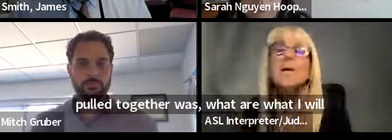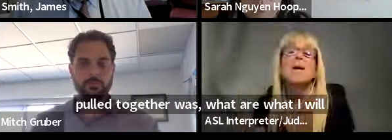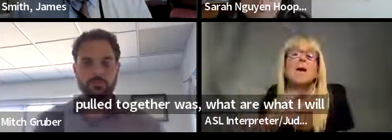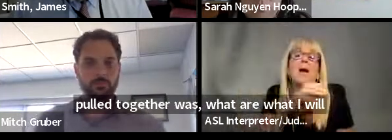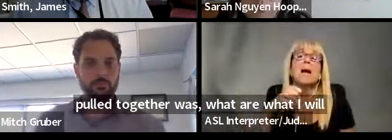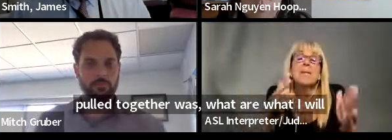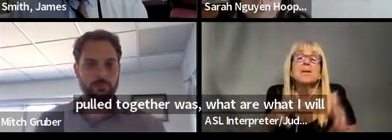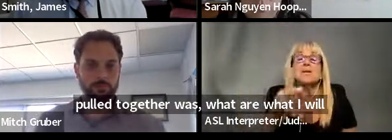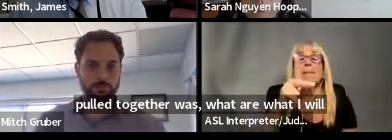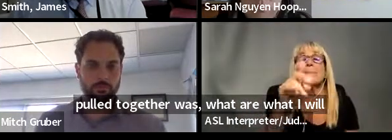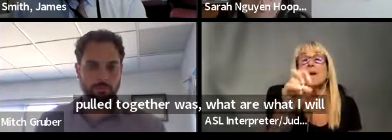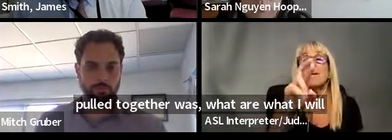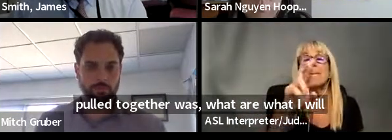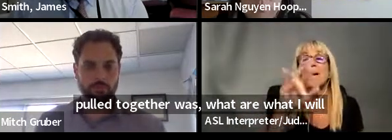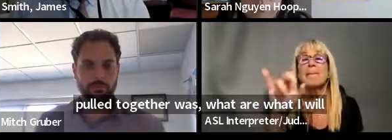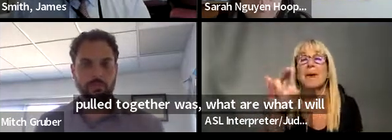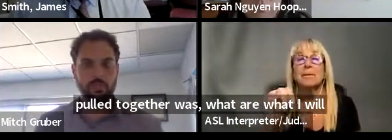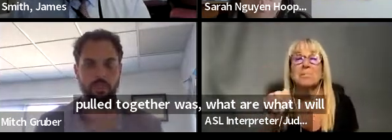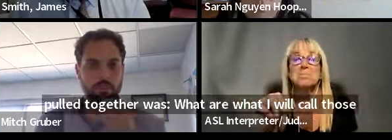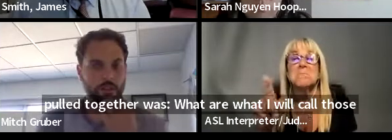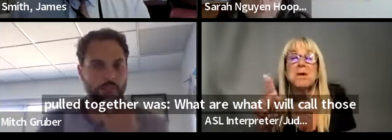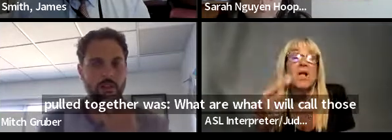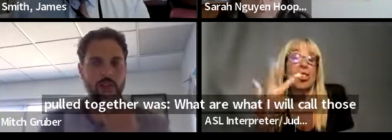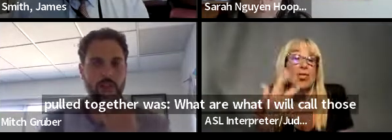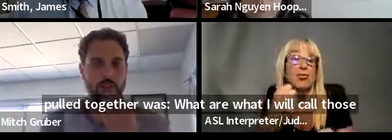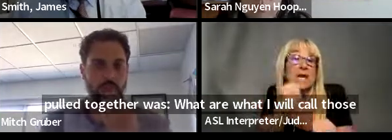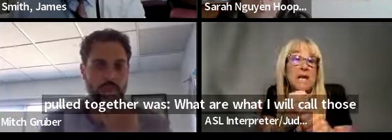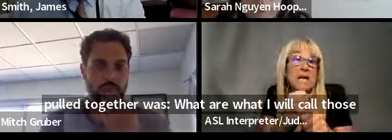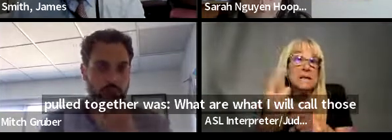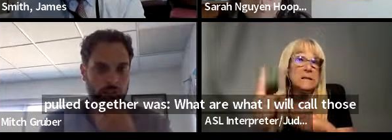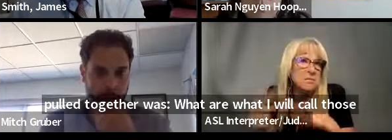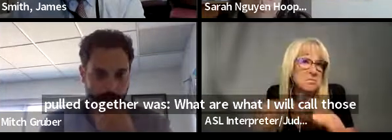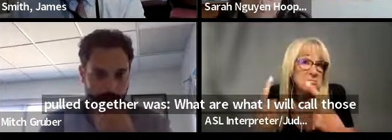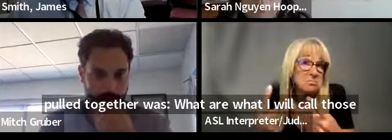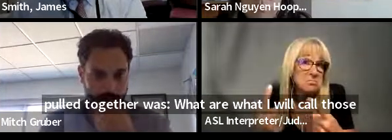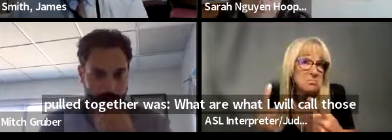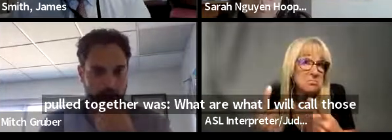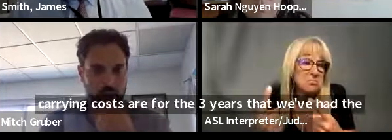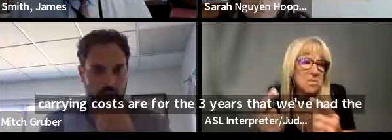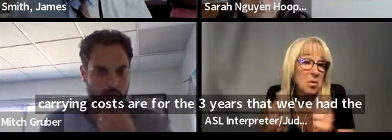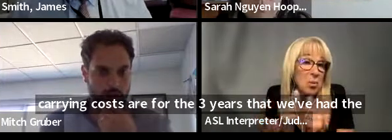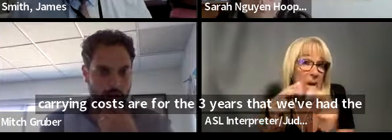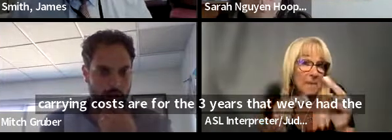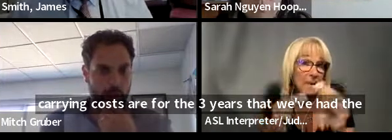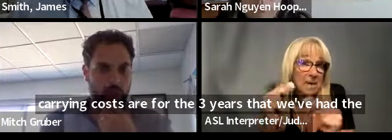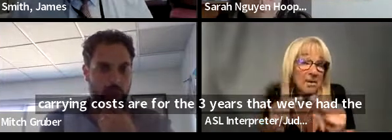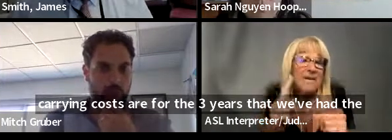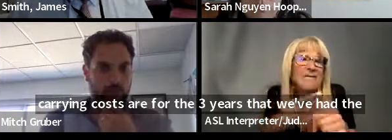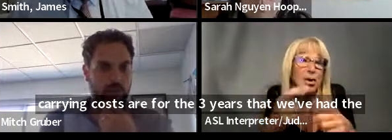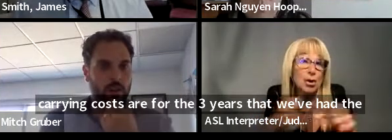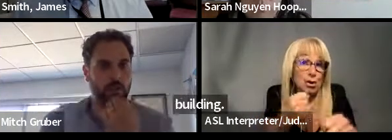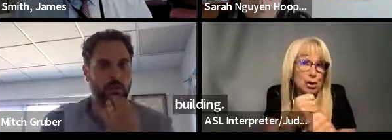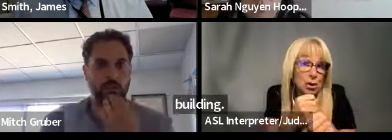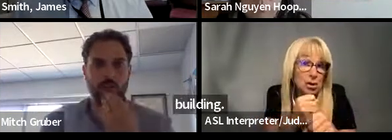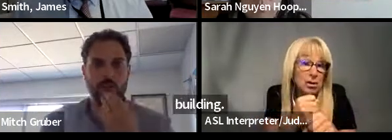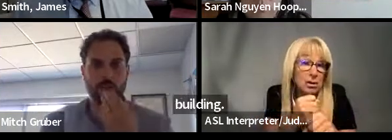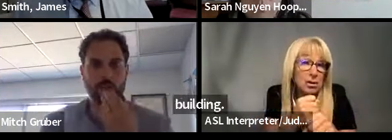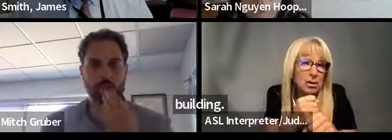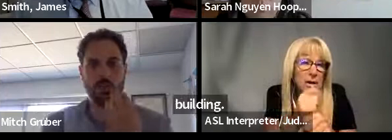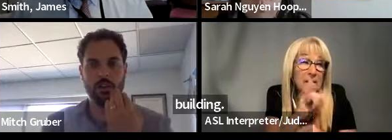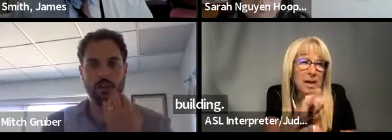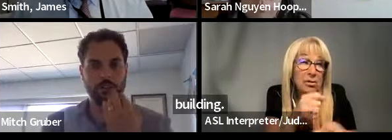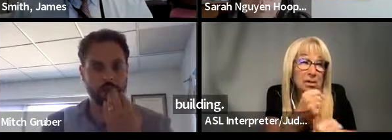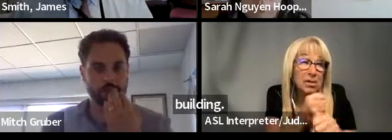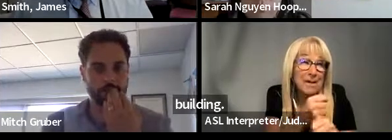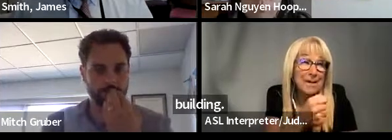call those carrying costs are for the 3 years that we've had the building. And so in the first year, which would have been fiscal year